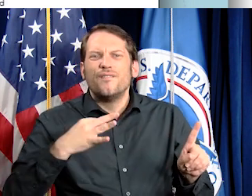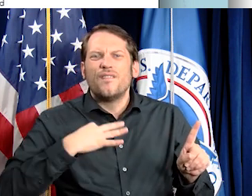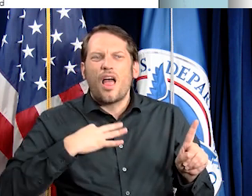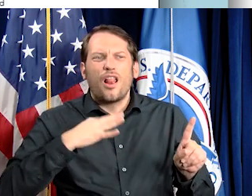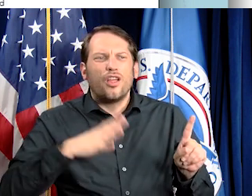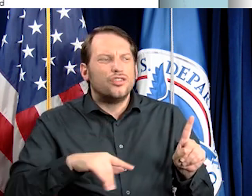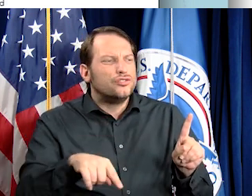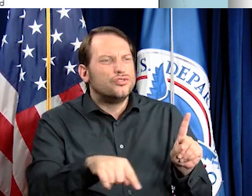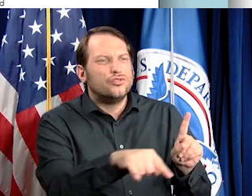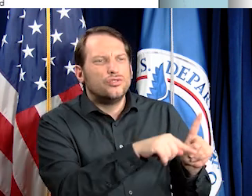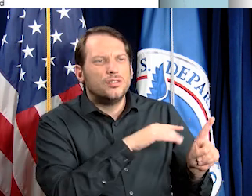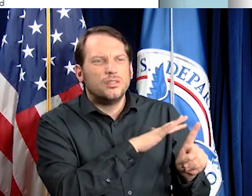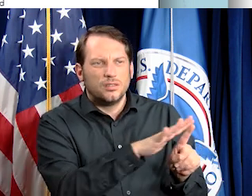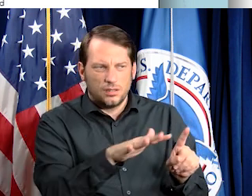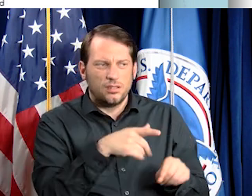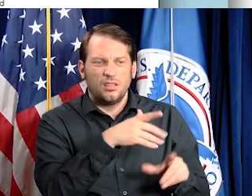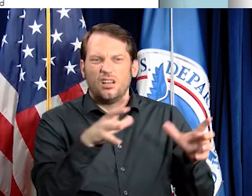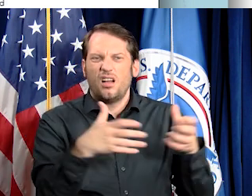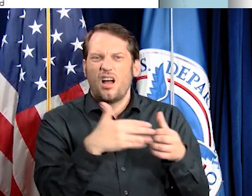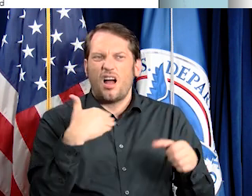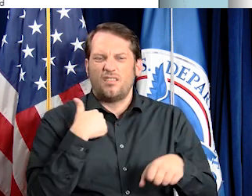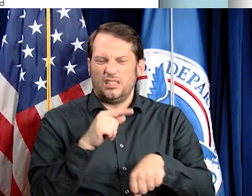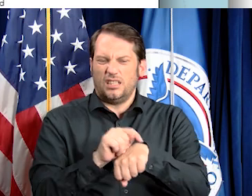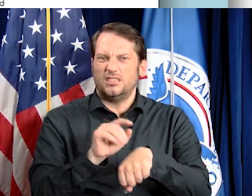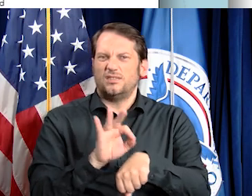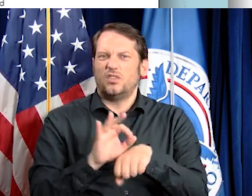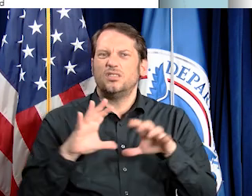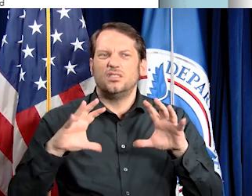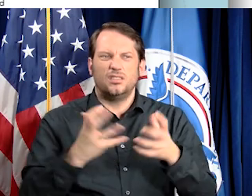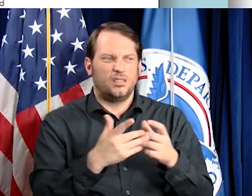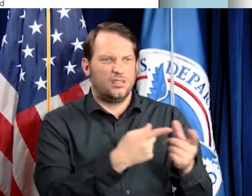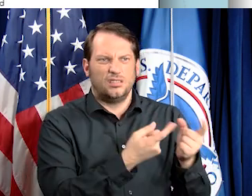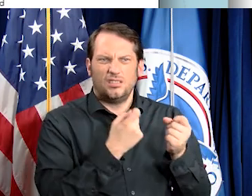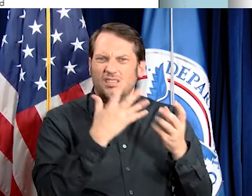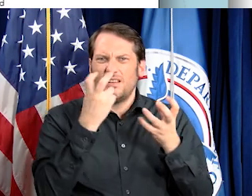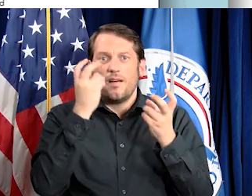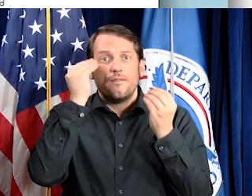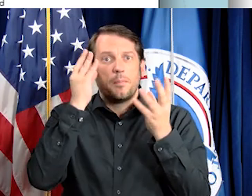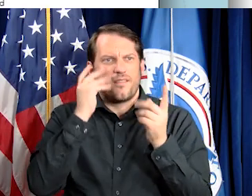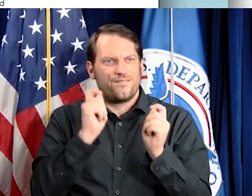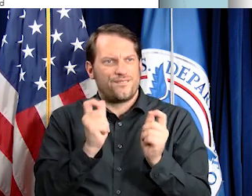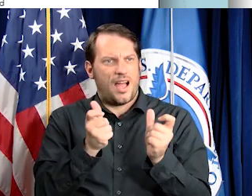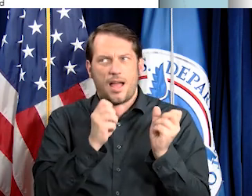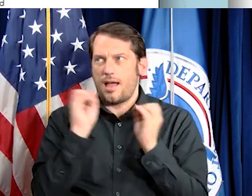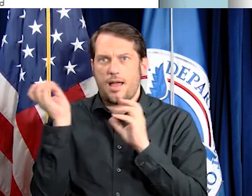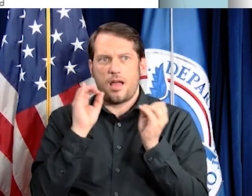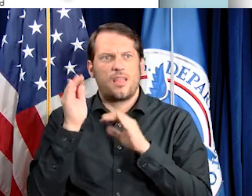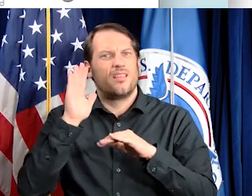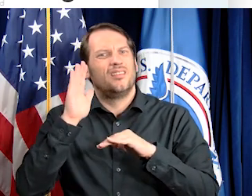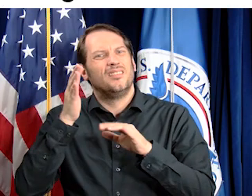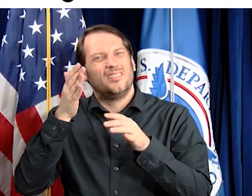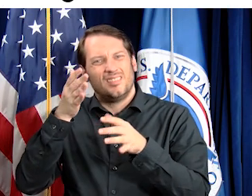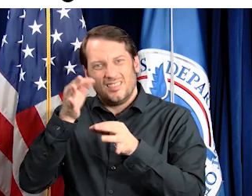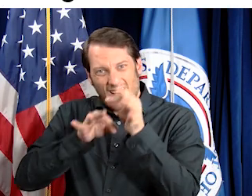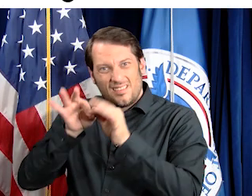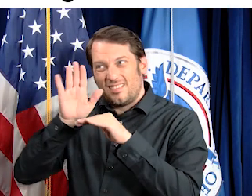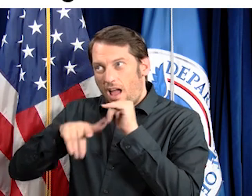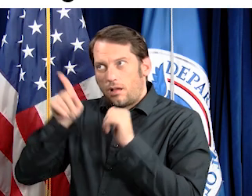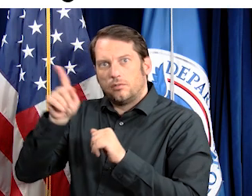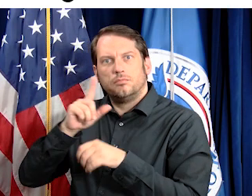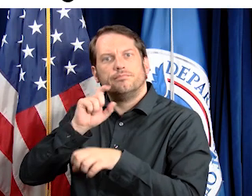force was able to provide faster, more, and different information and updates than the official efforts.